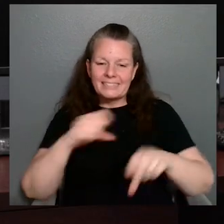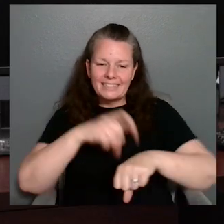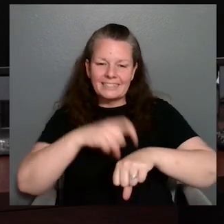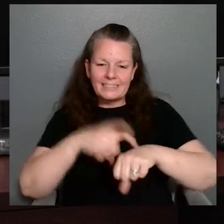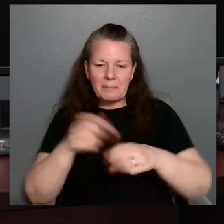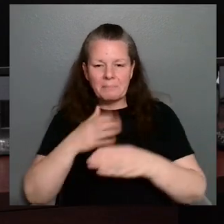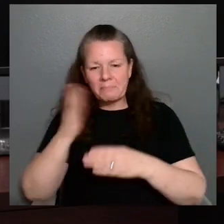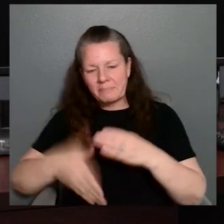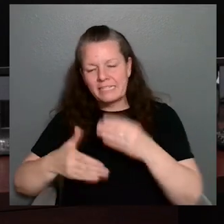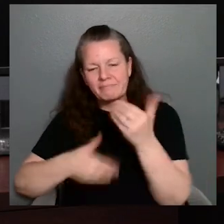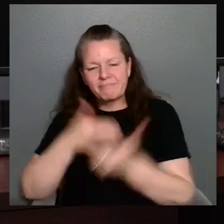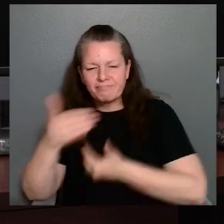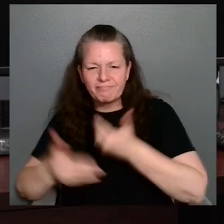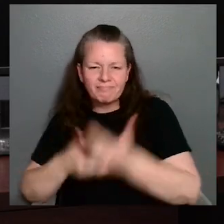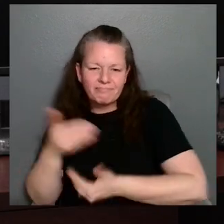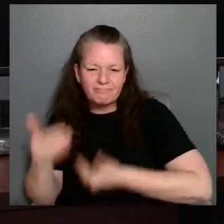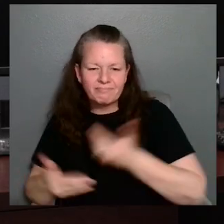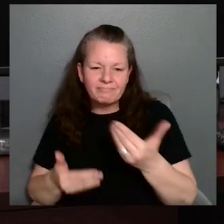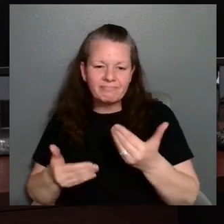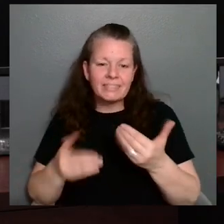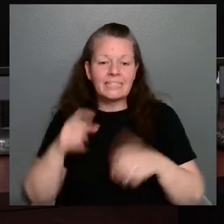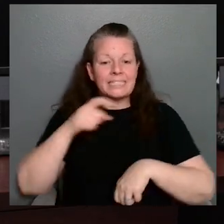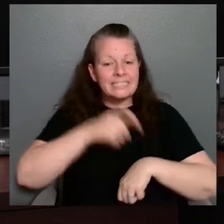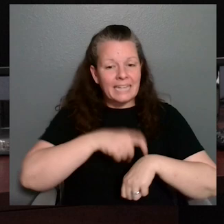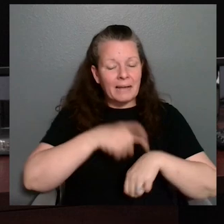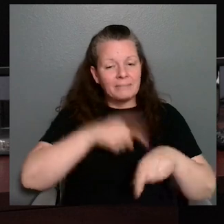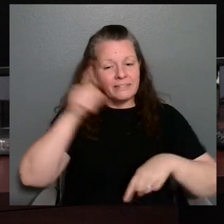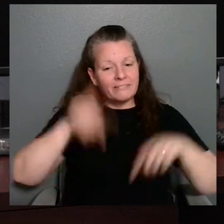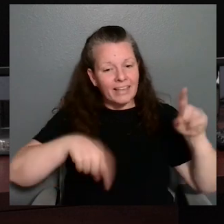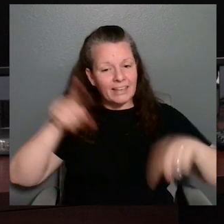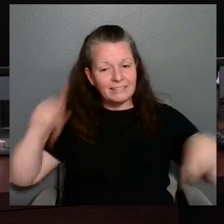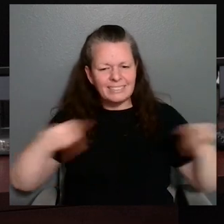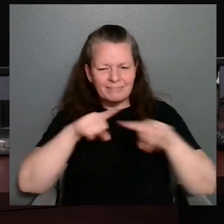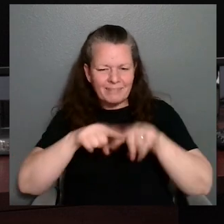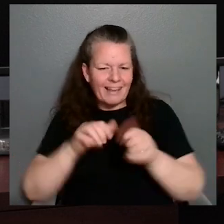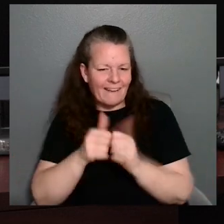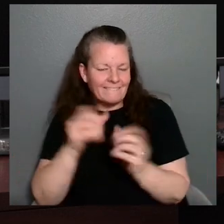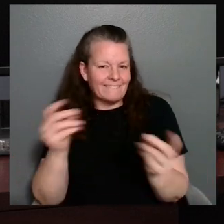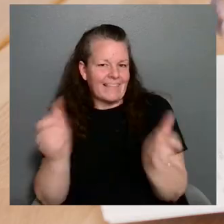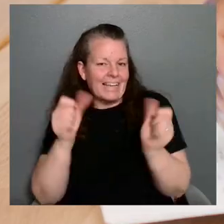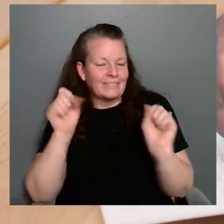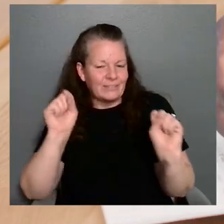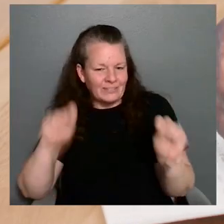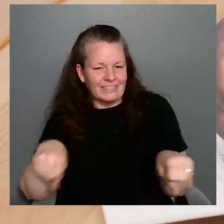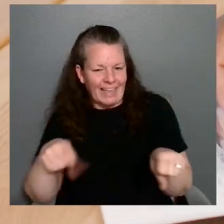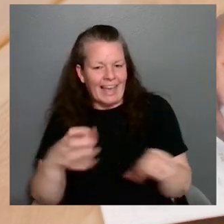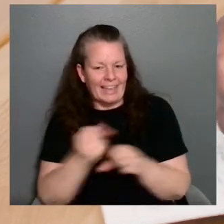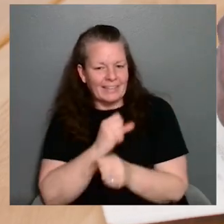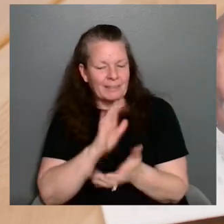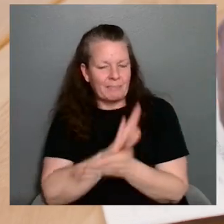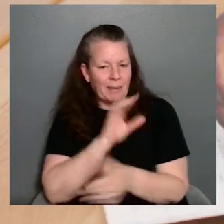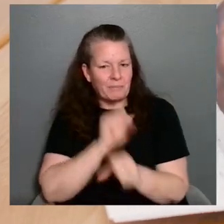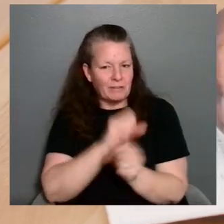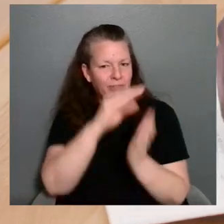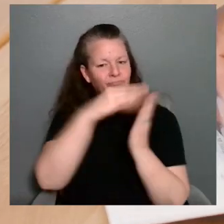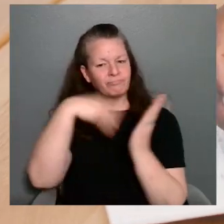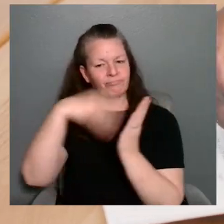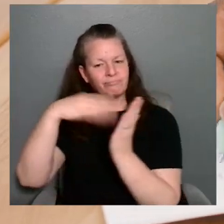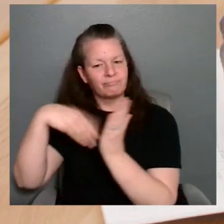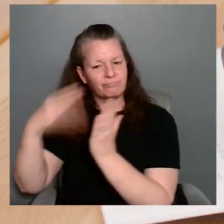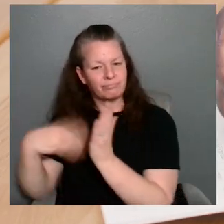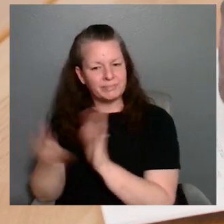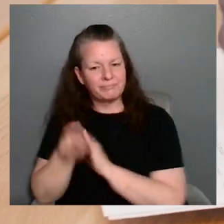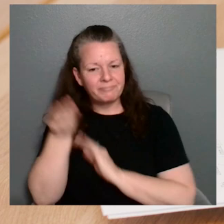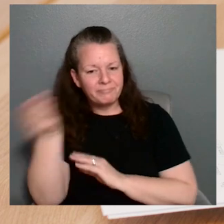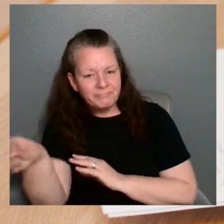take time to complete the enrollment process. The timing varies depending on how fast you can get the